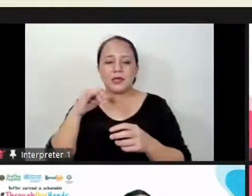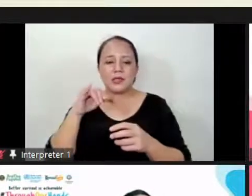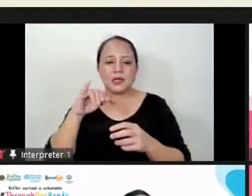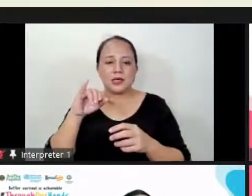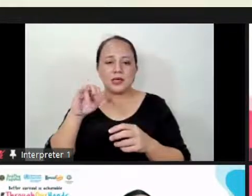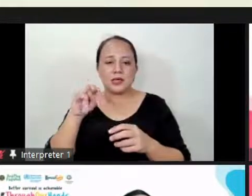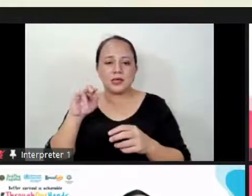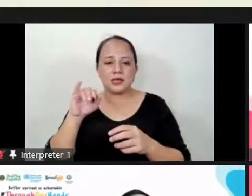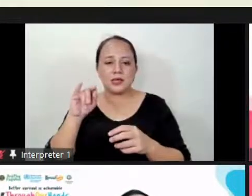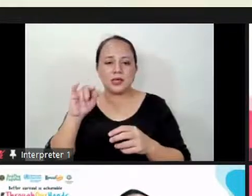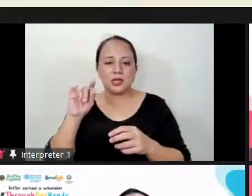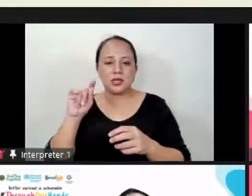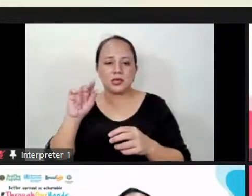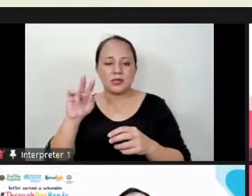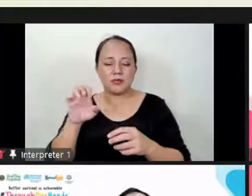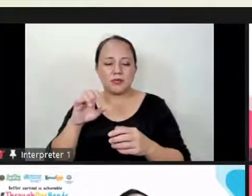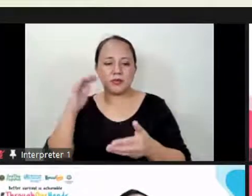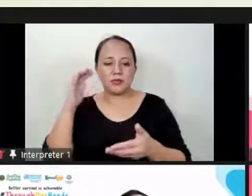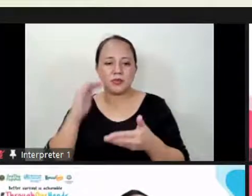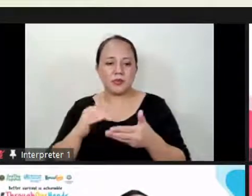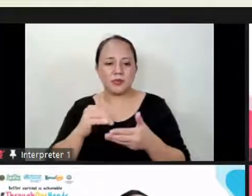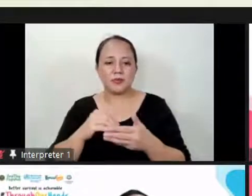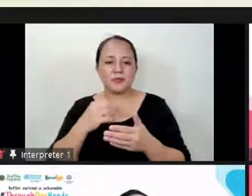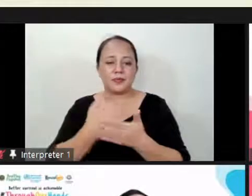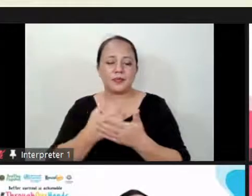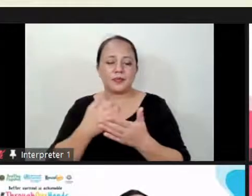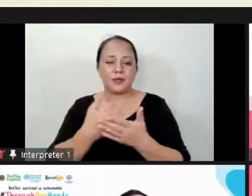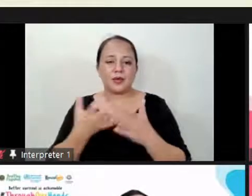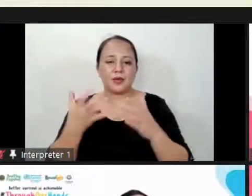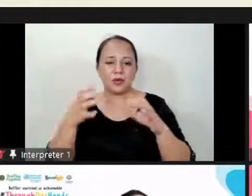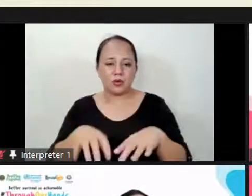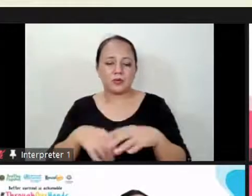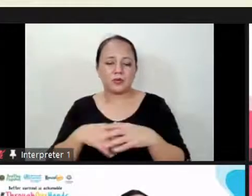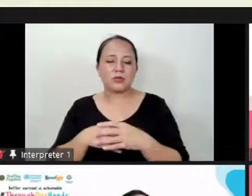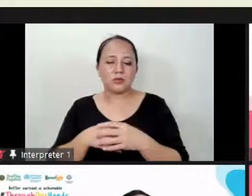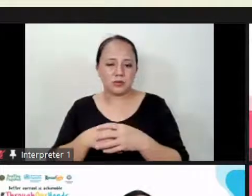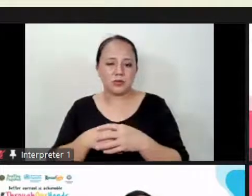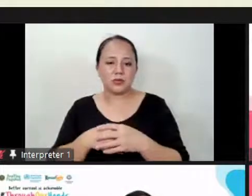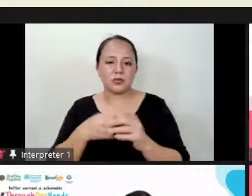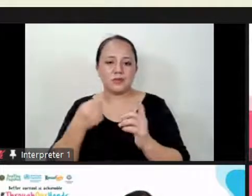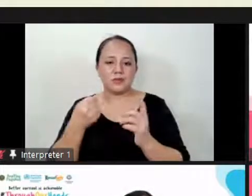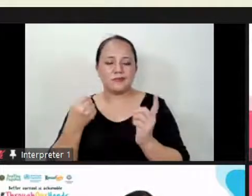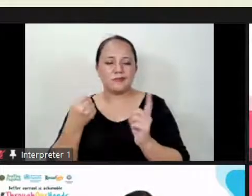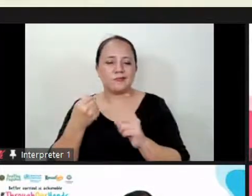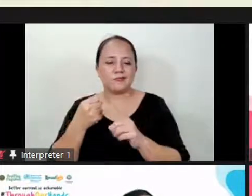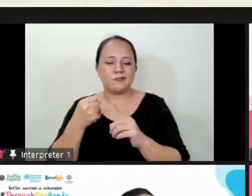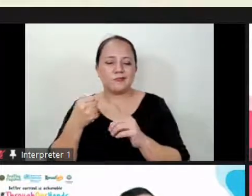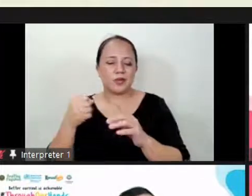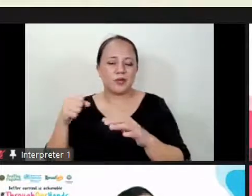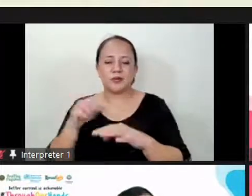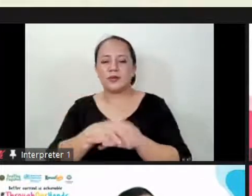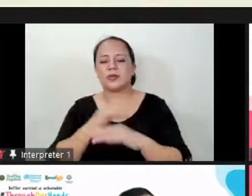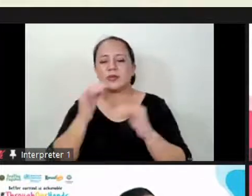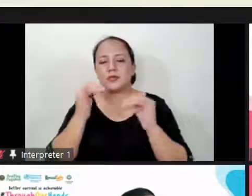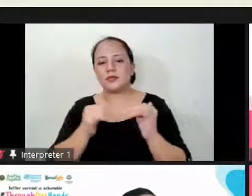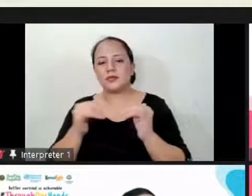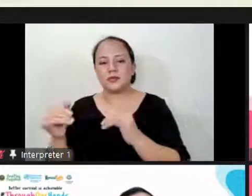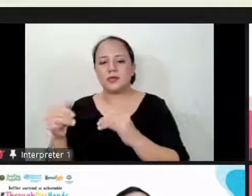we believe will help reduce the economic cost to affected individuals and